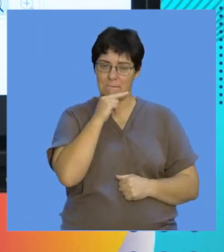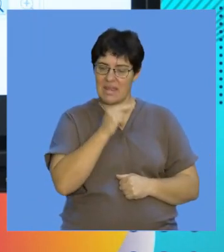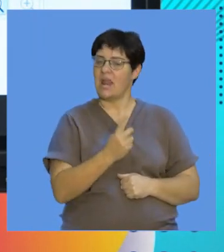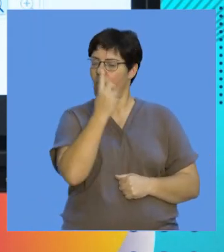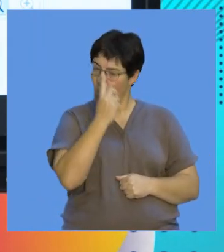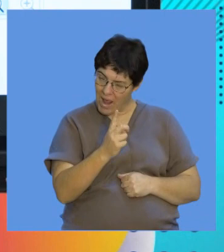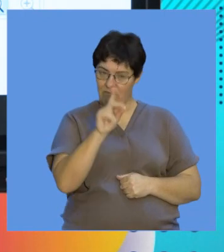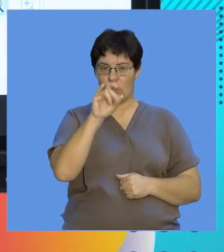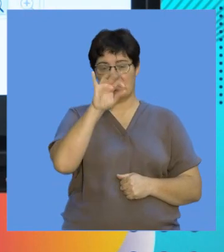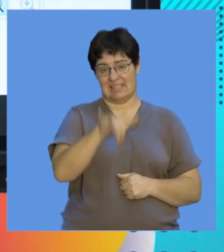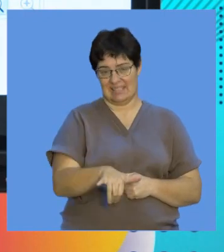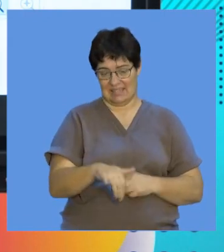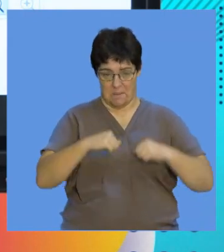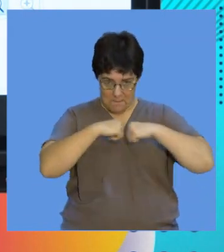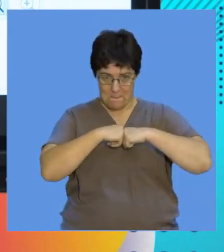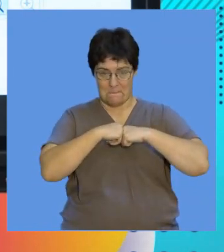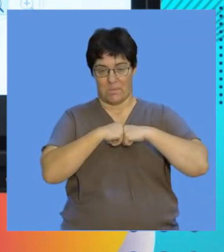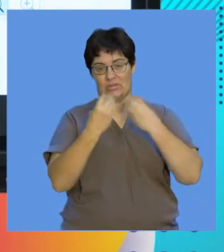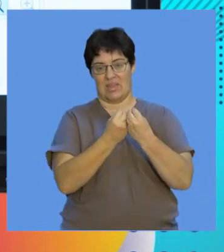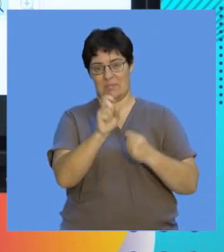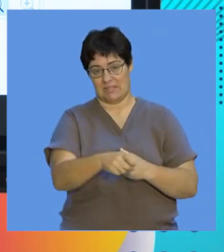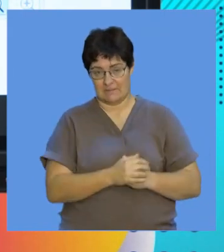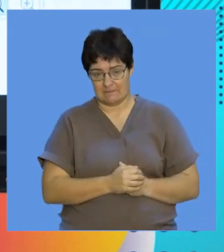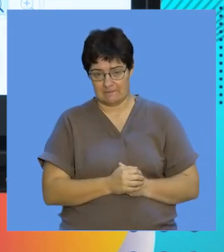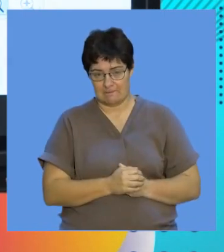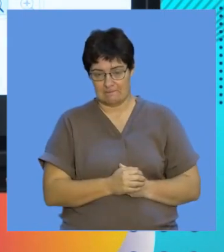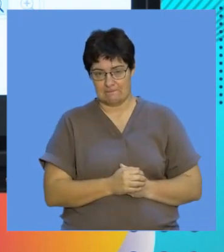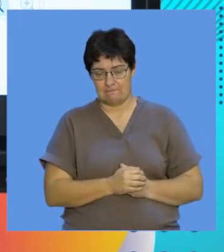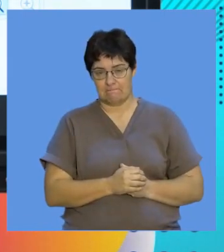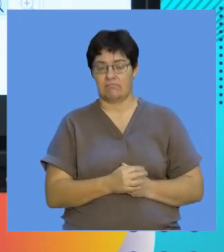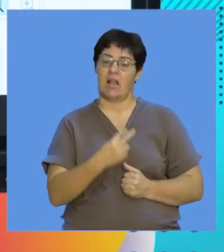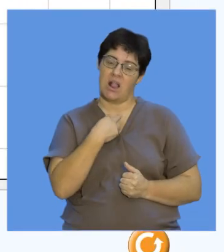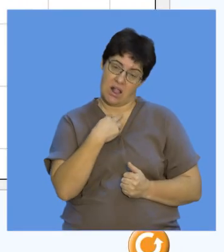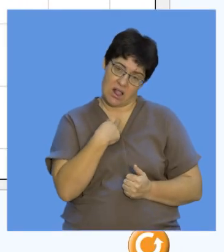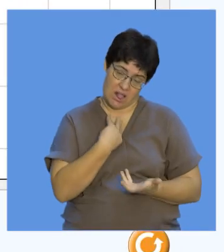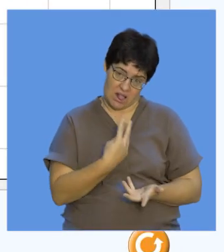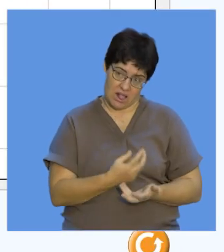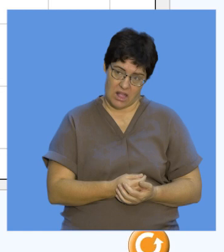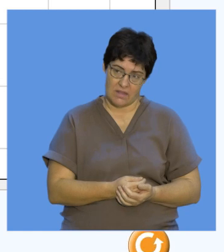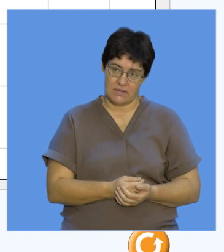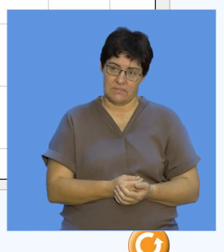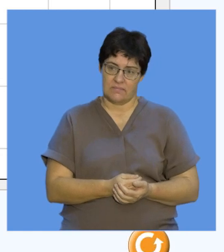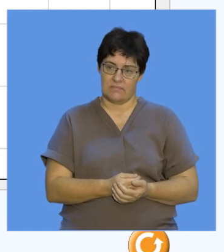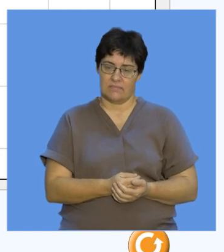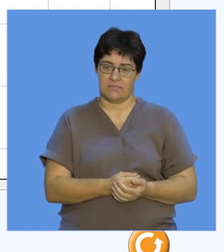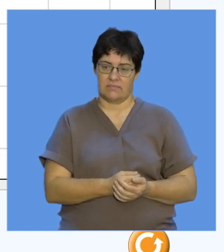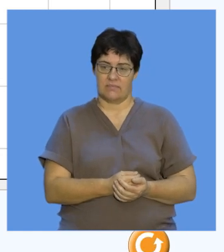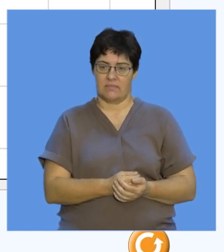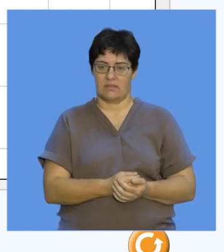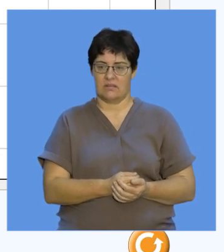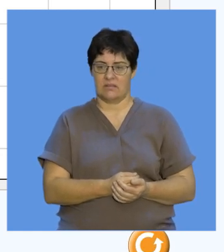to stay together, okay? Now, unfortunately, this